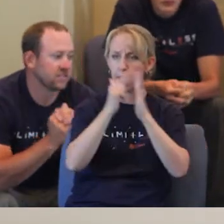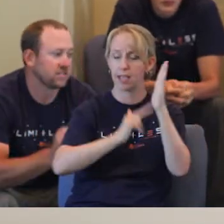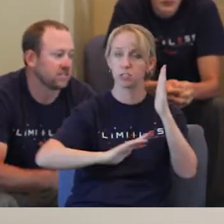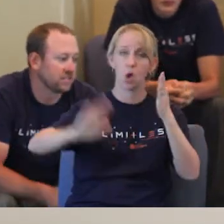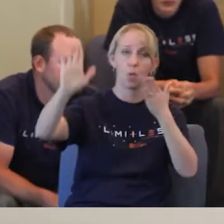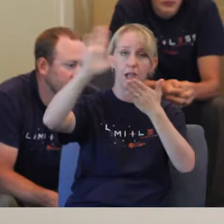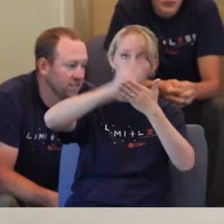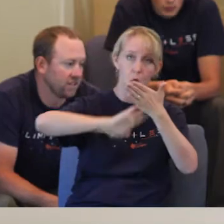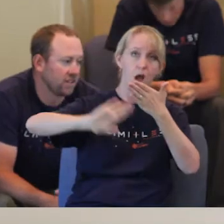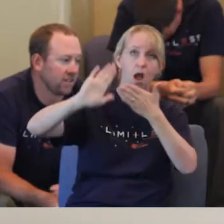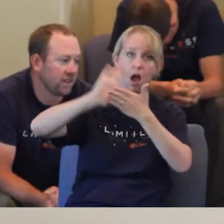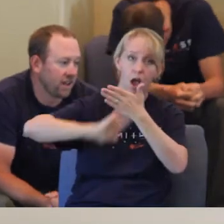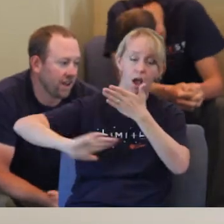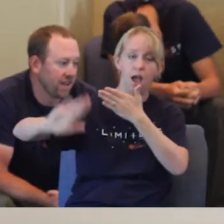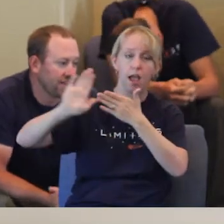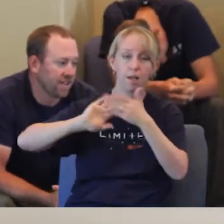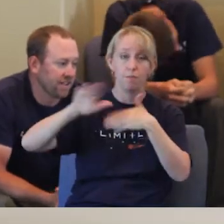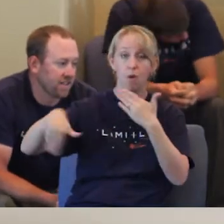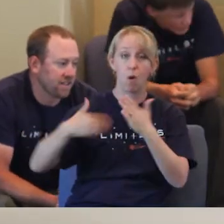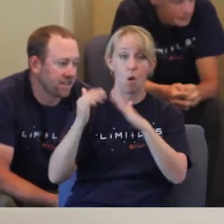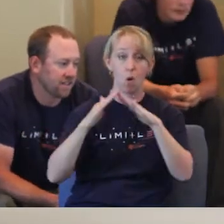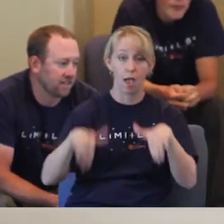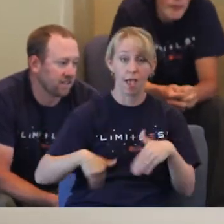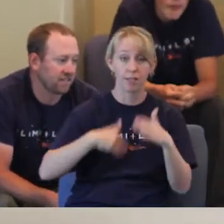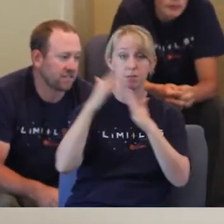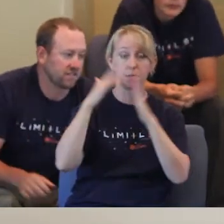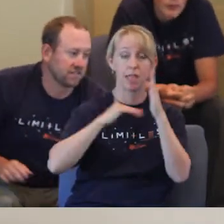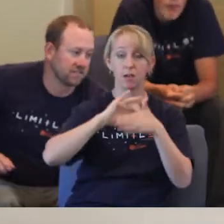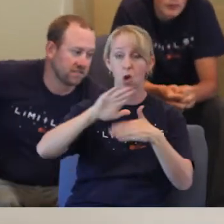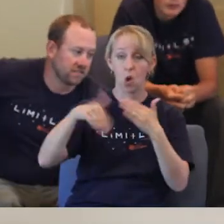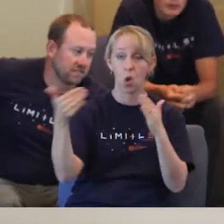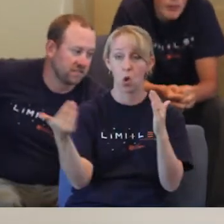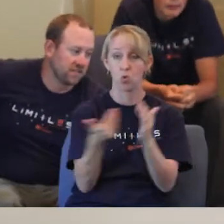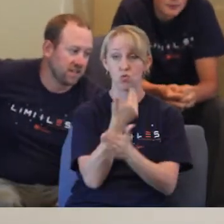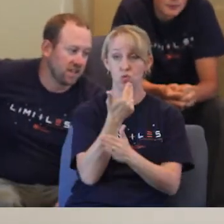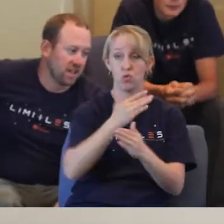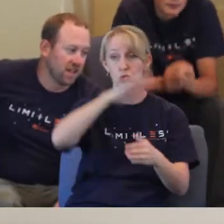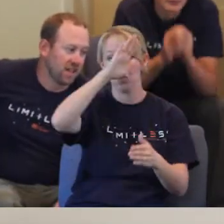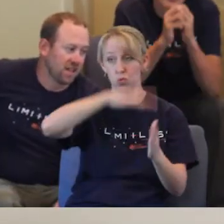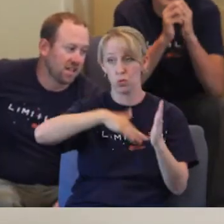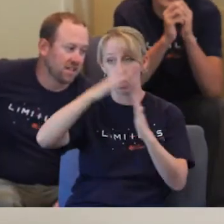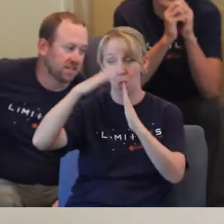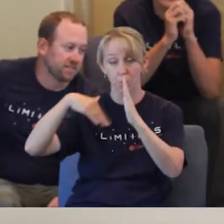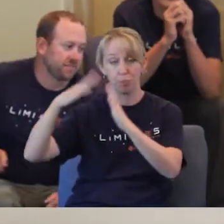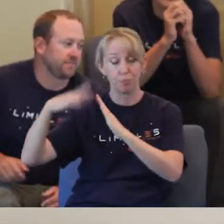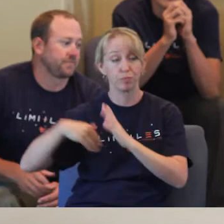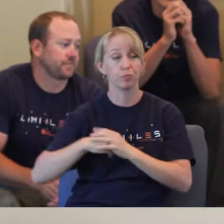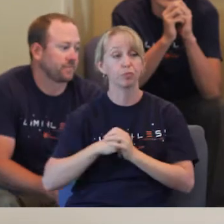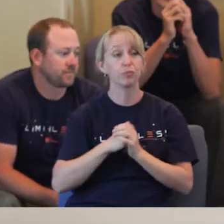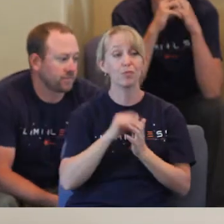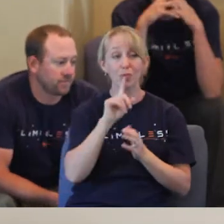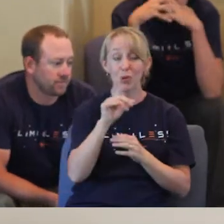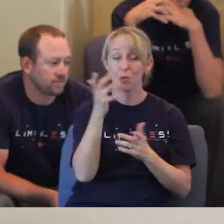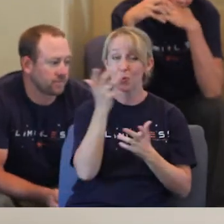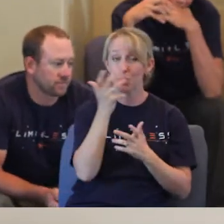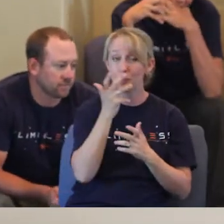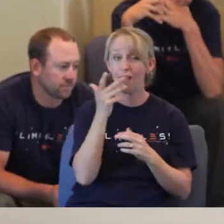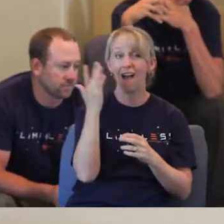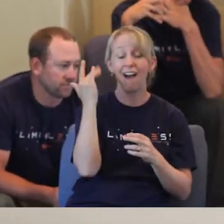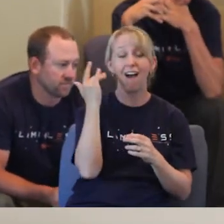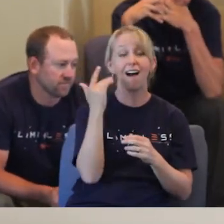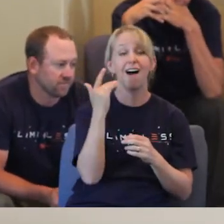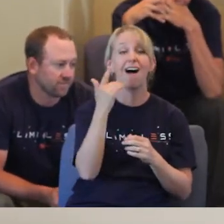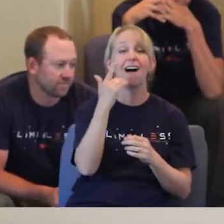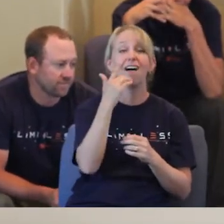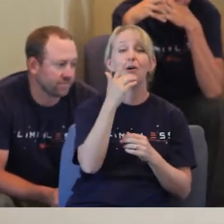house, and we had to paint over it a whole new coat. And it was truly amazing because I would like to say that we